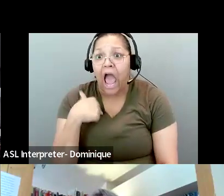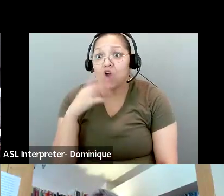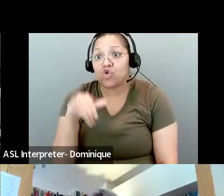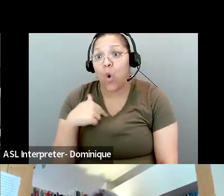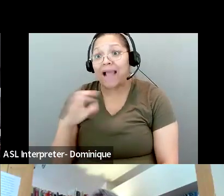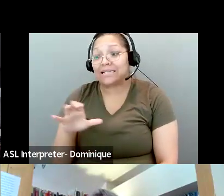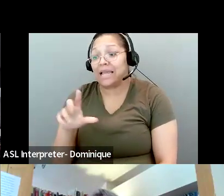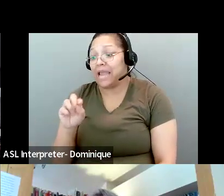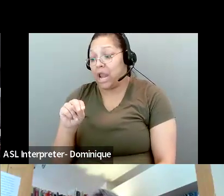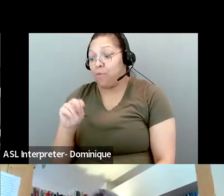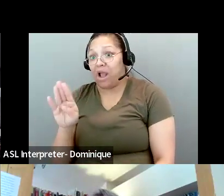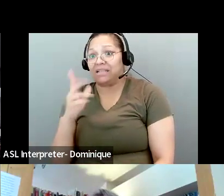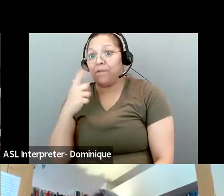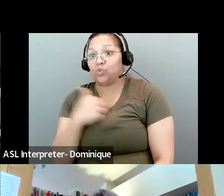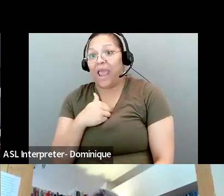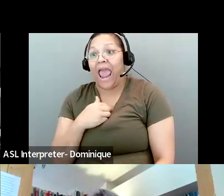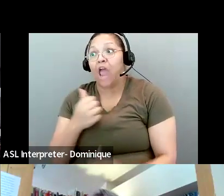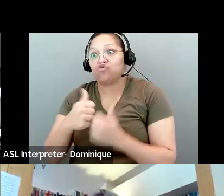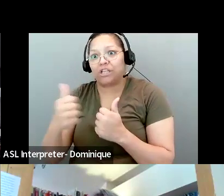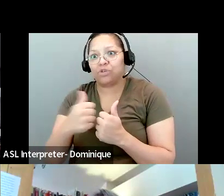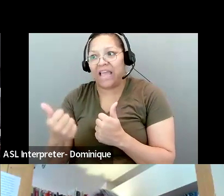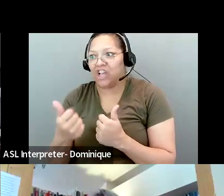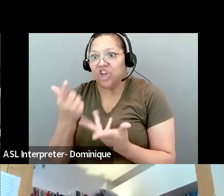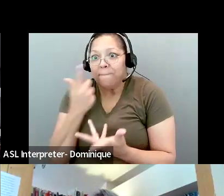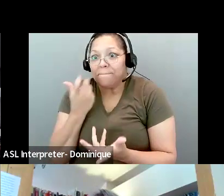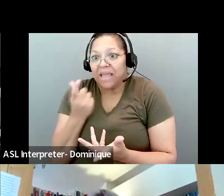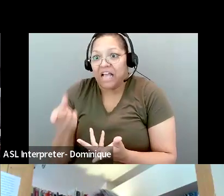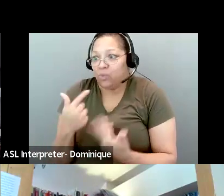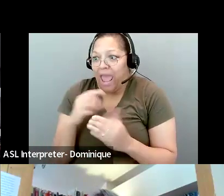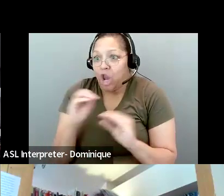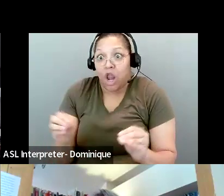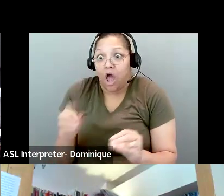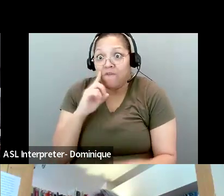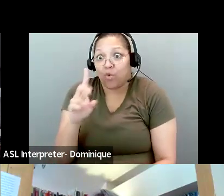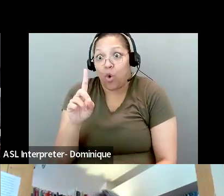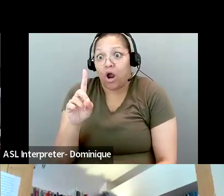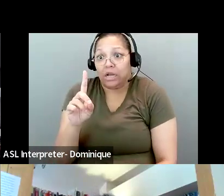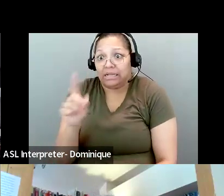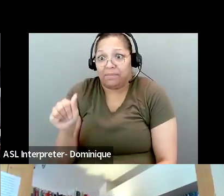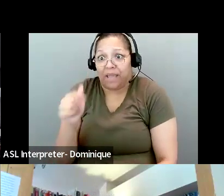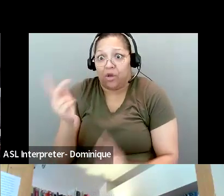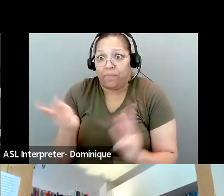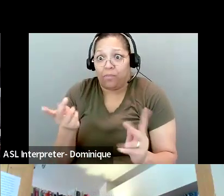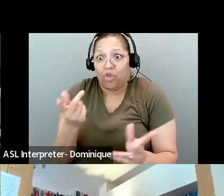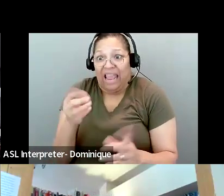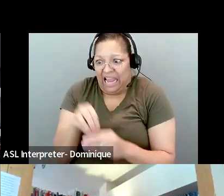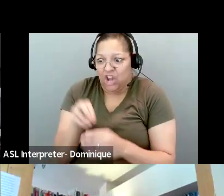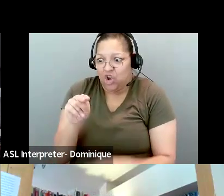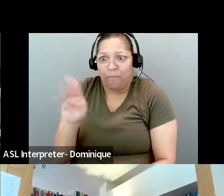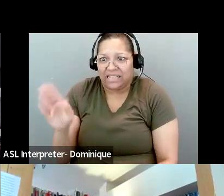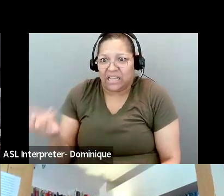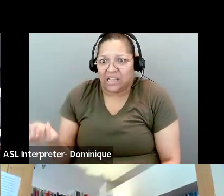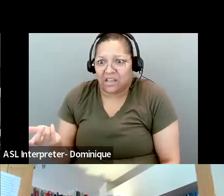Transportation Committee, and we have no transportation for people with disabilities in Nebraska. And so,